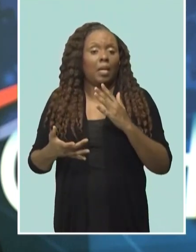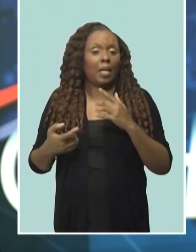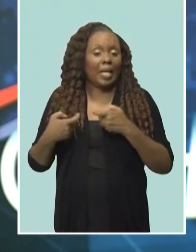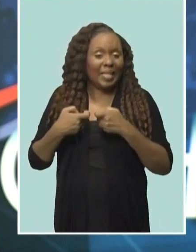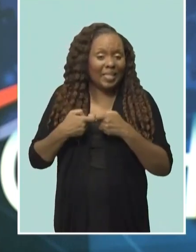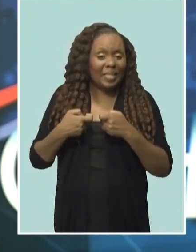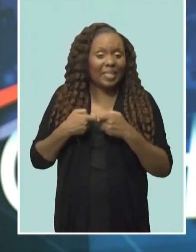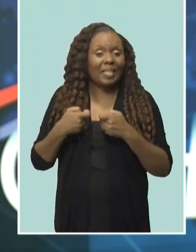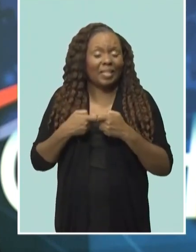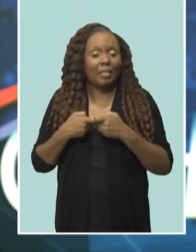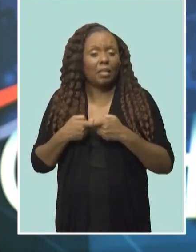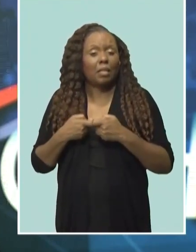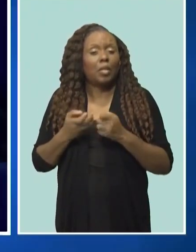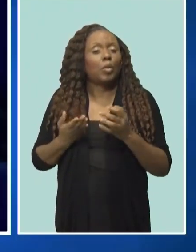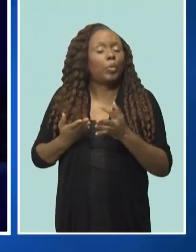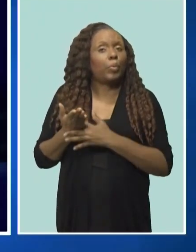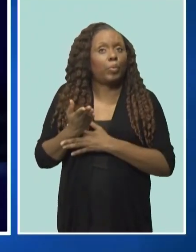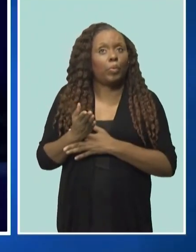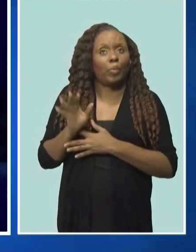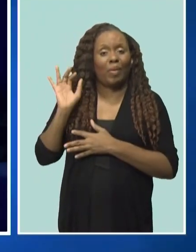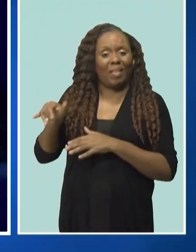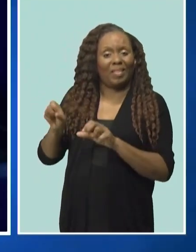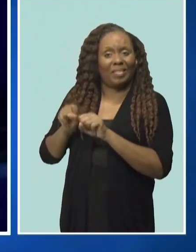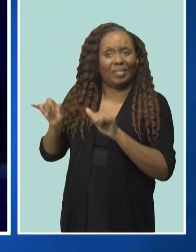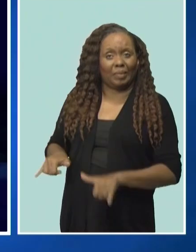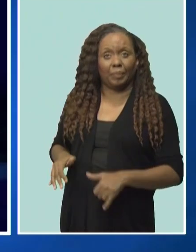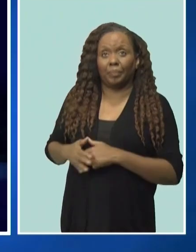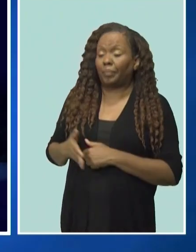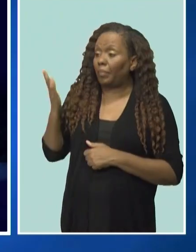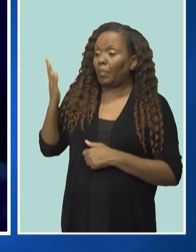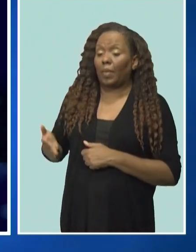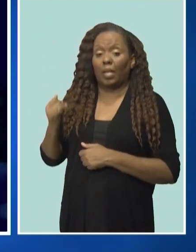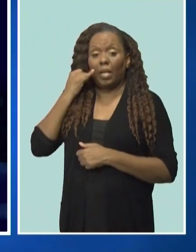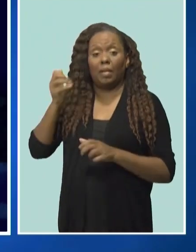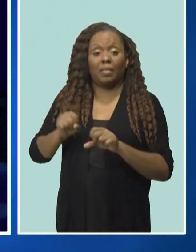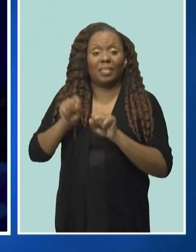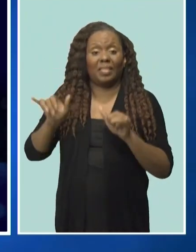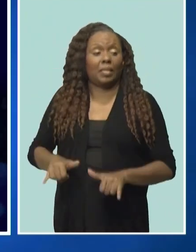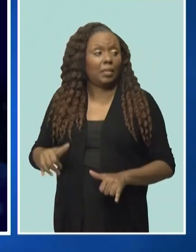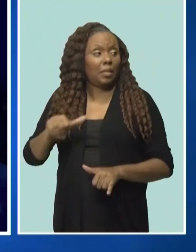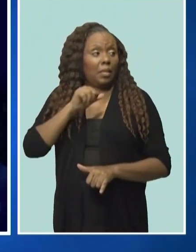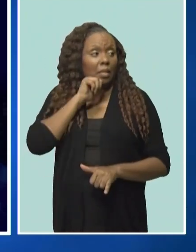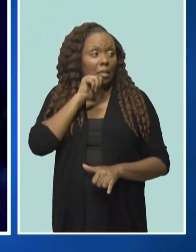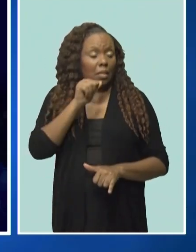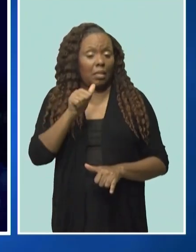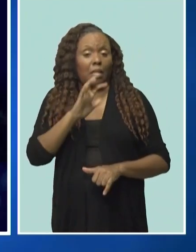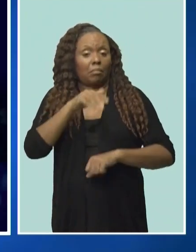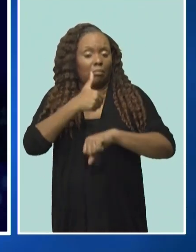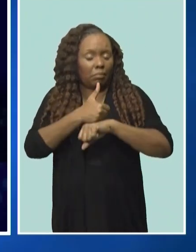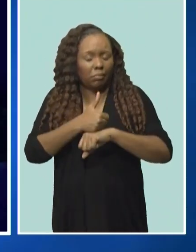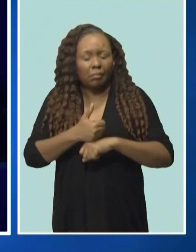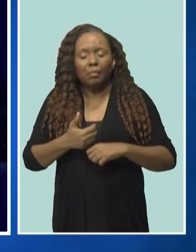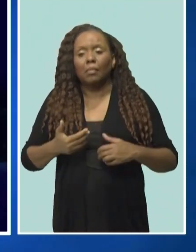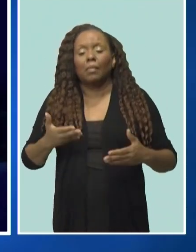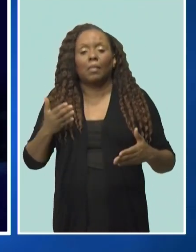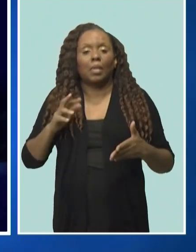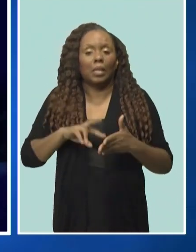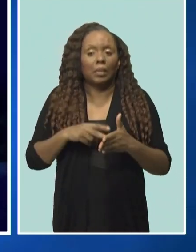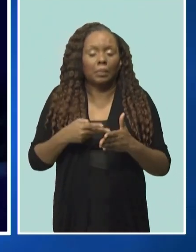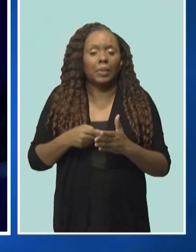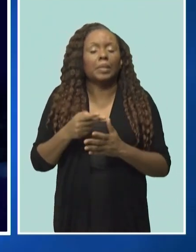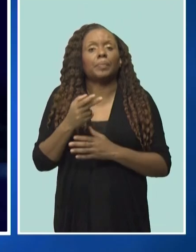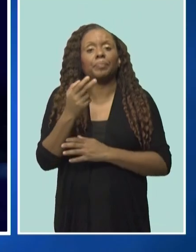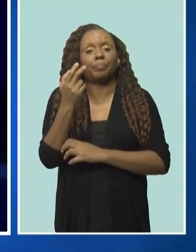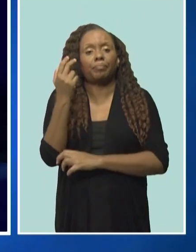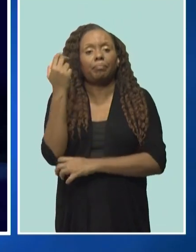systems. Without these systems being installed to an appropriate building standard, it is likely that a